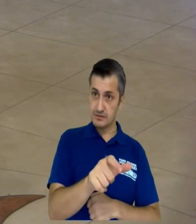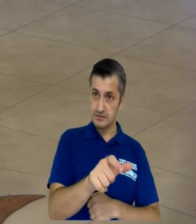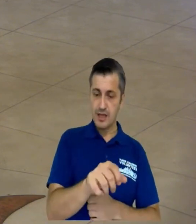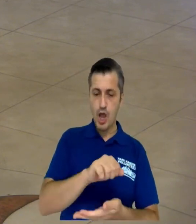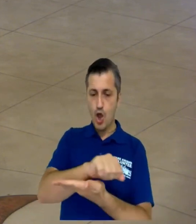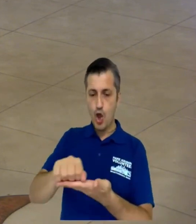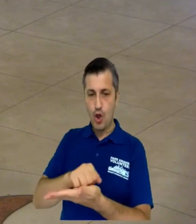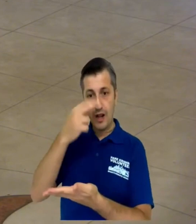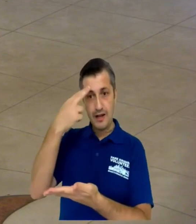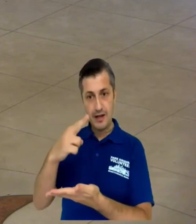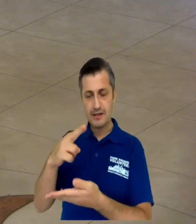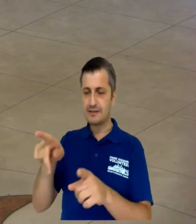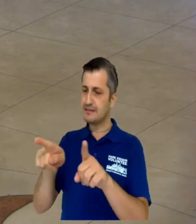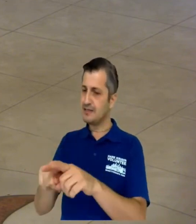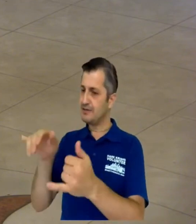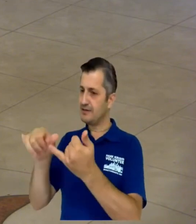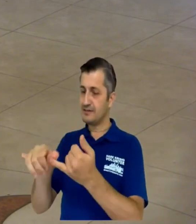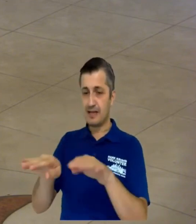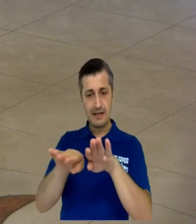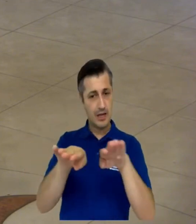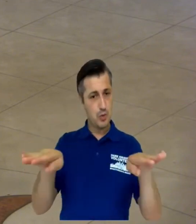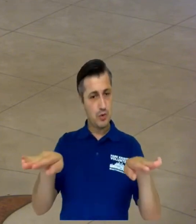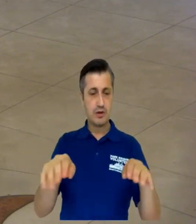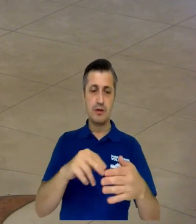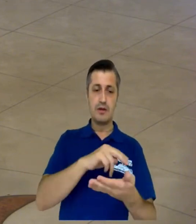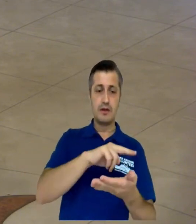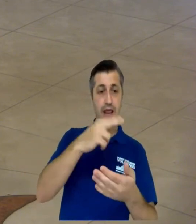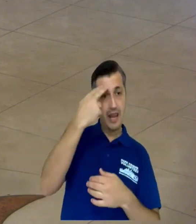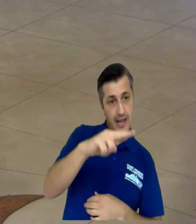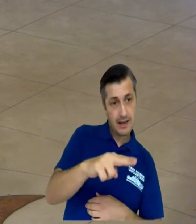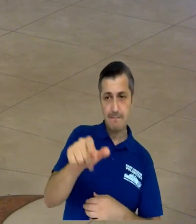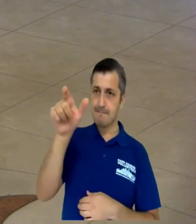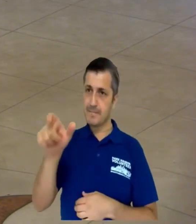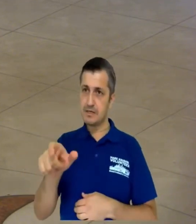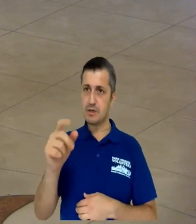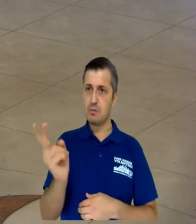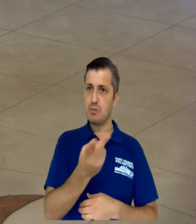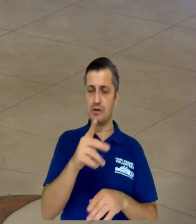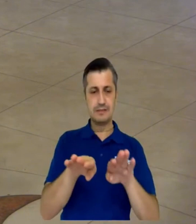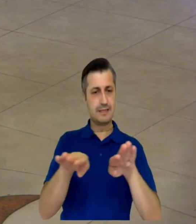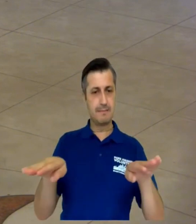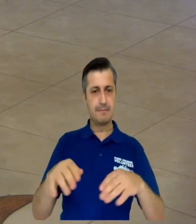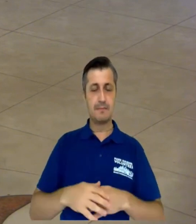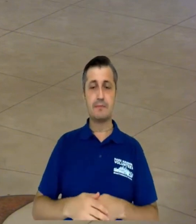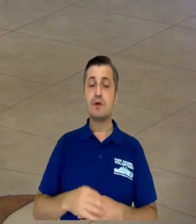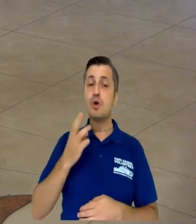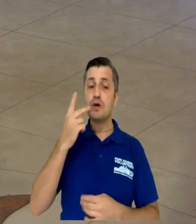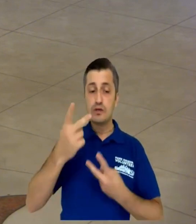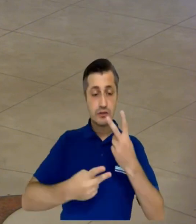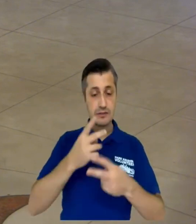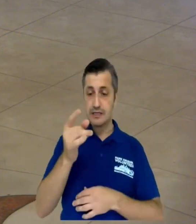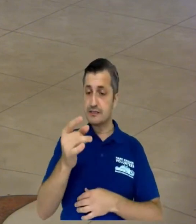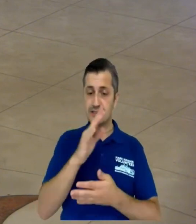chant, we basically are calling out to Krishna. We're basically calling out to Krishna, communicating with Krishna, and we're